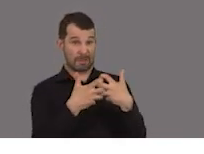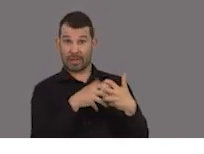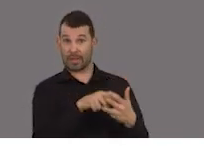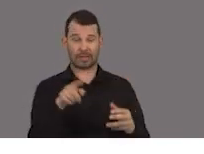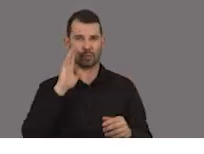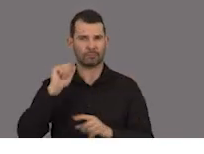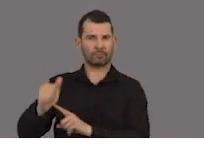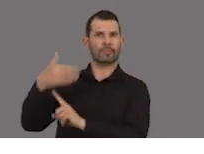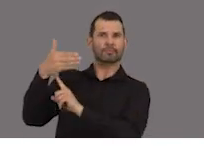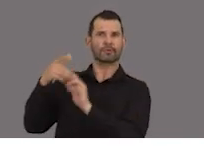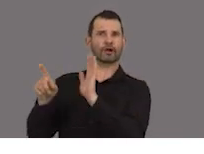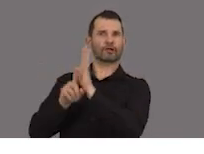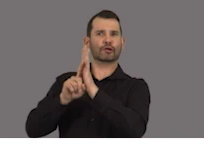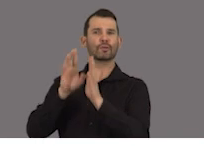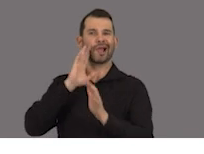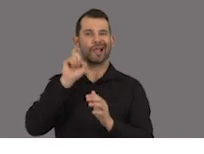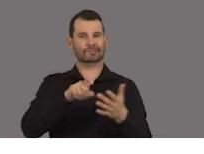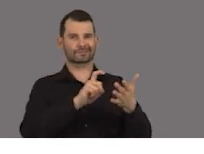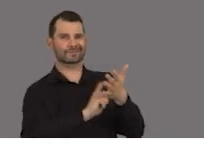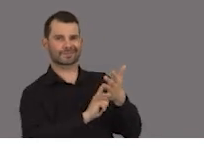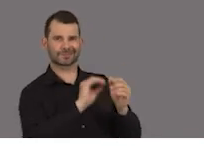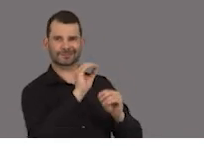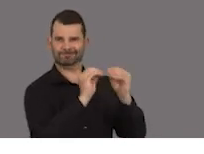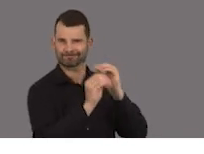an alert, and it will have to be corrected.